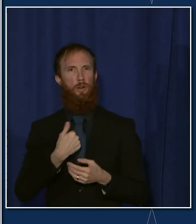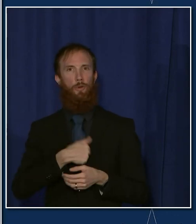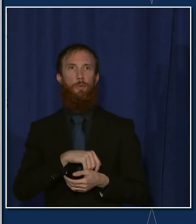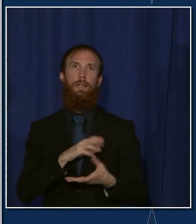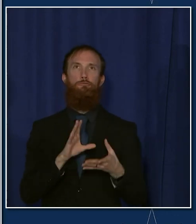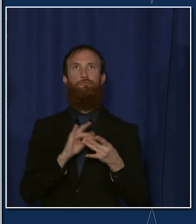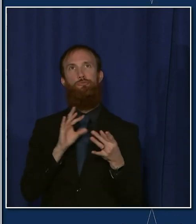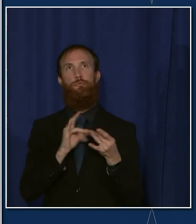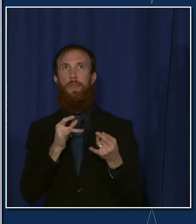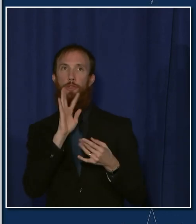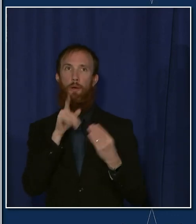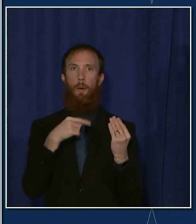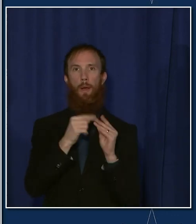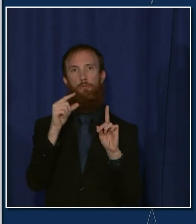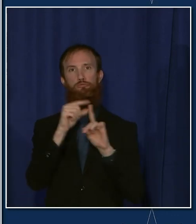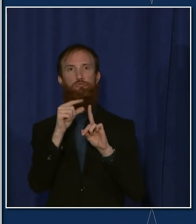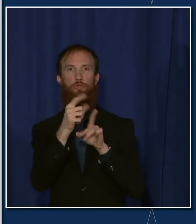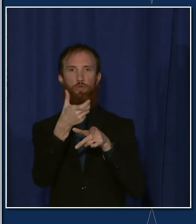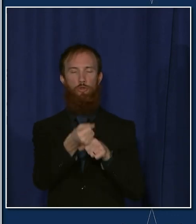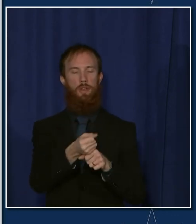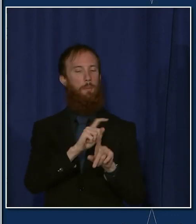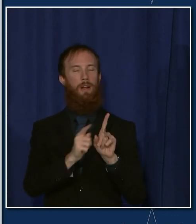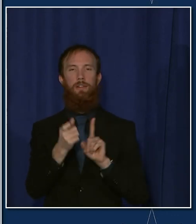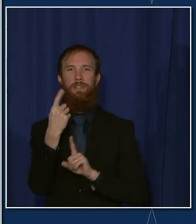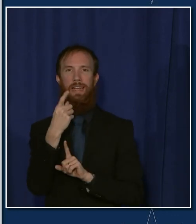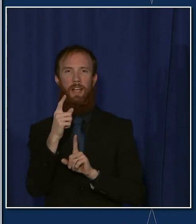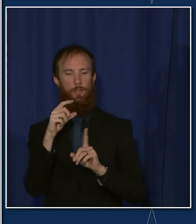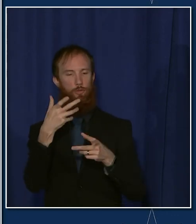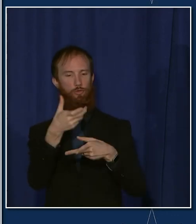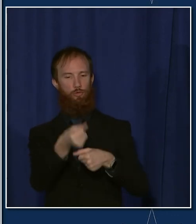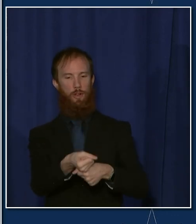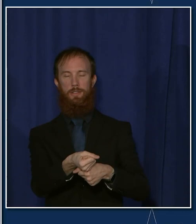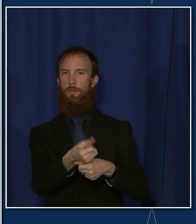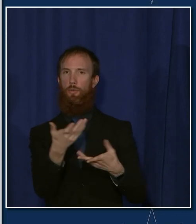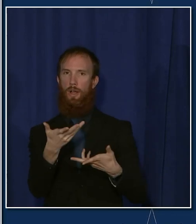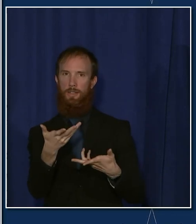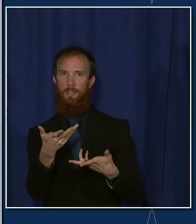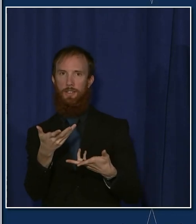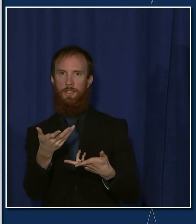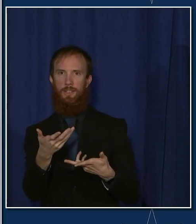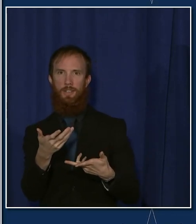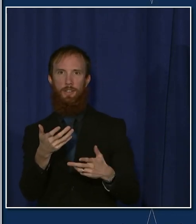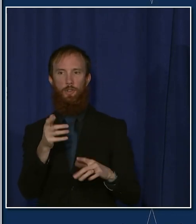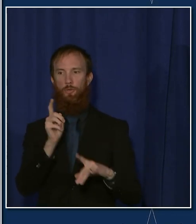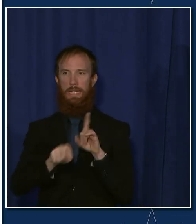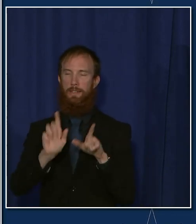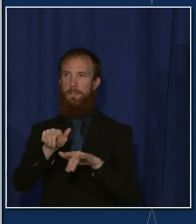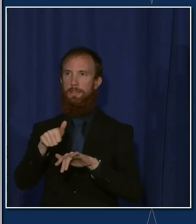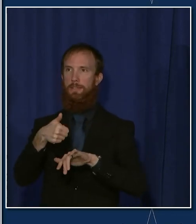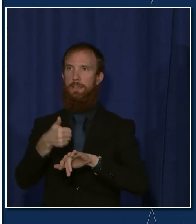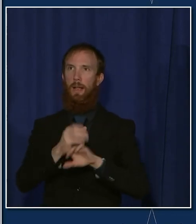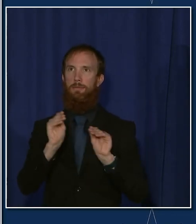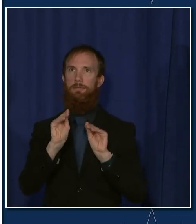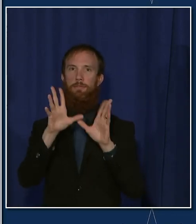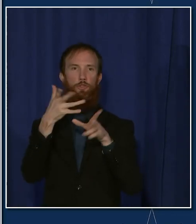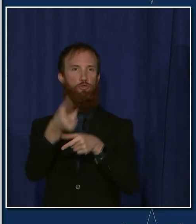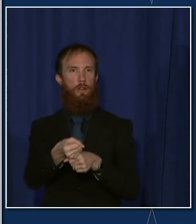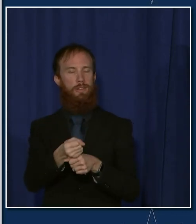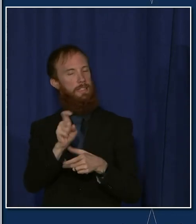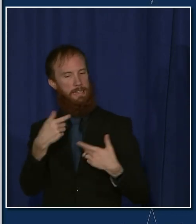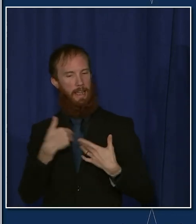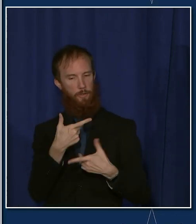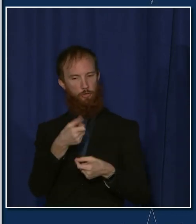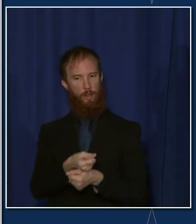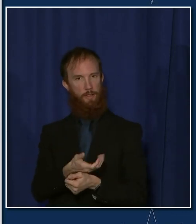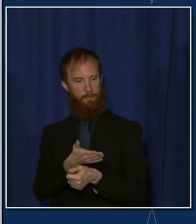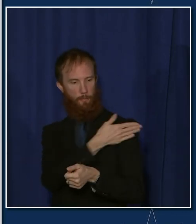understand trust, there has to be trust before the acute event. So it's no surprise to